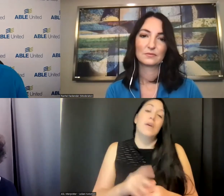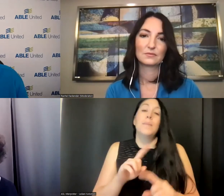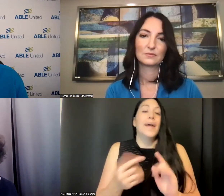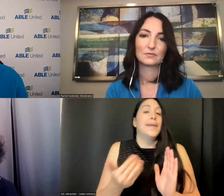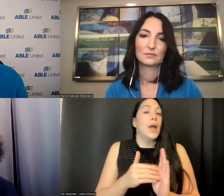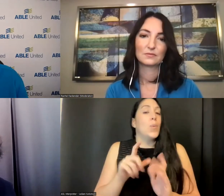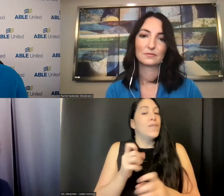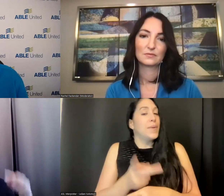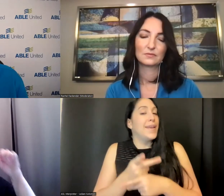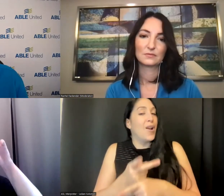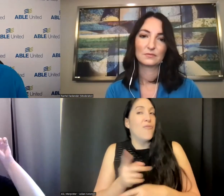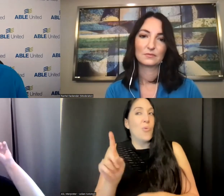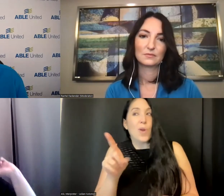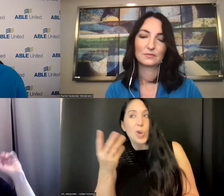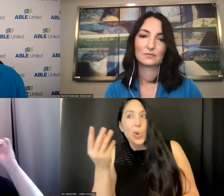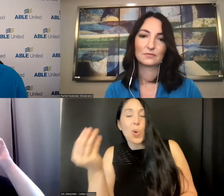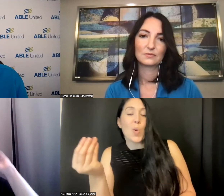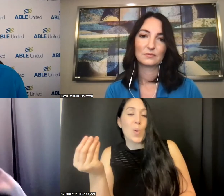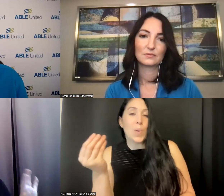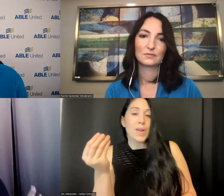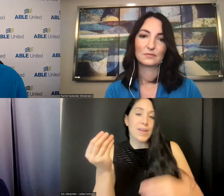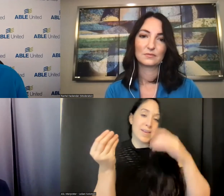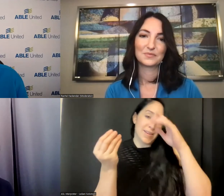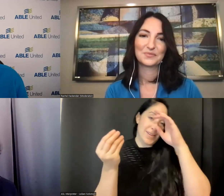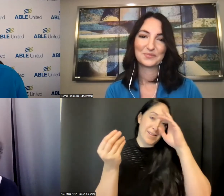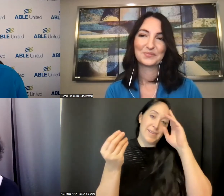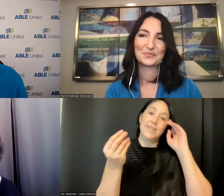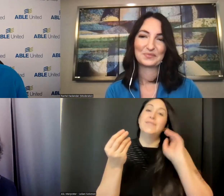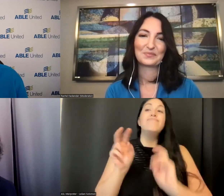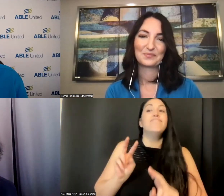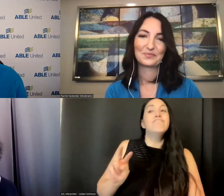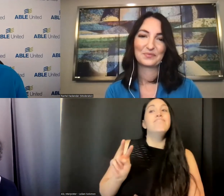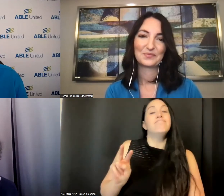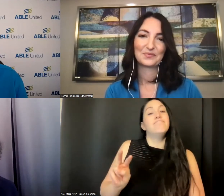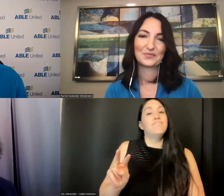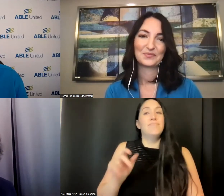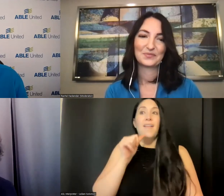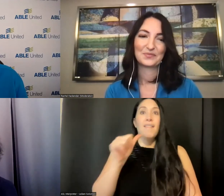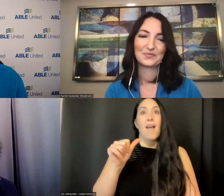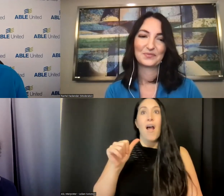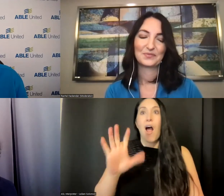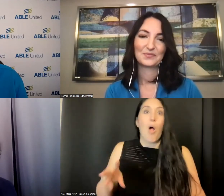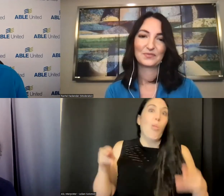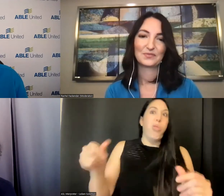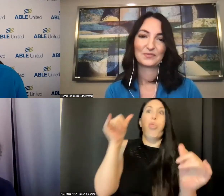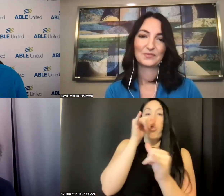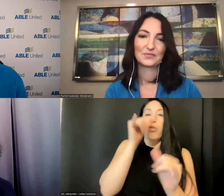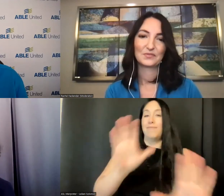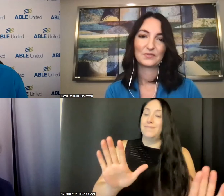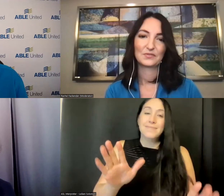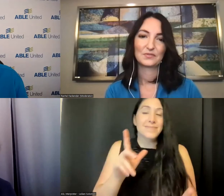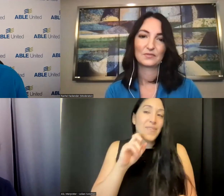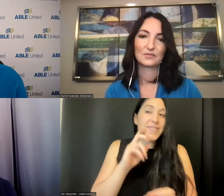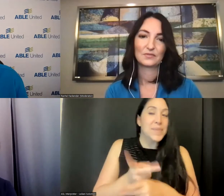where he goes because just keeping an eye on him. Now you don't get too crazy with it, but yeah. So that's